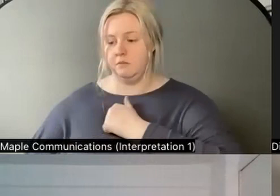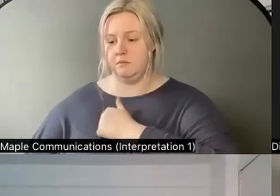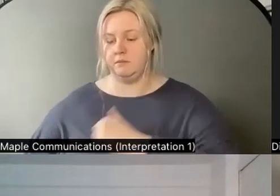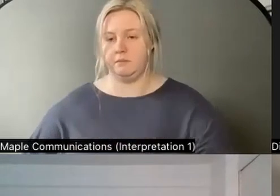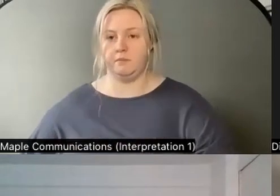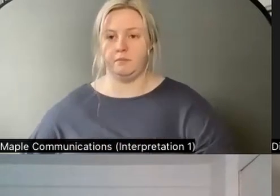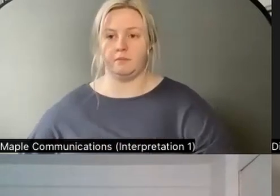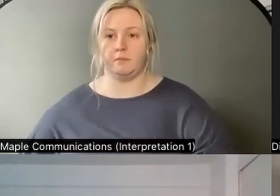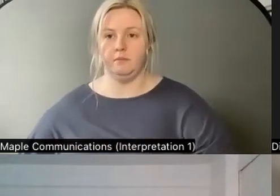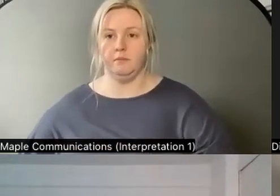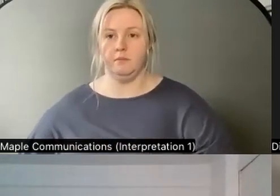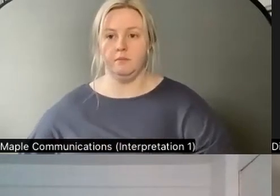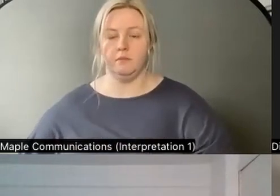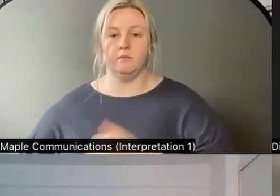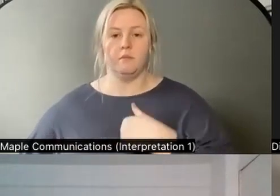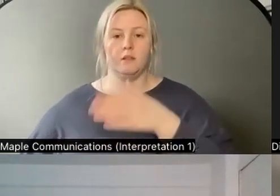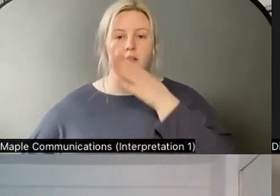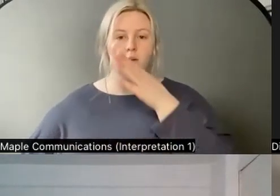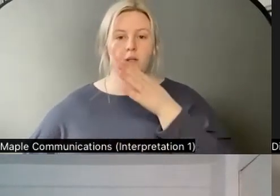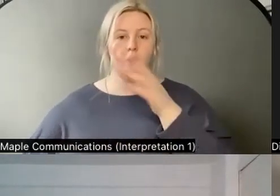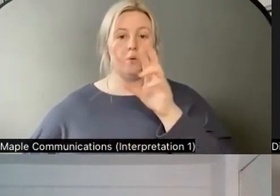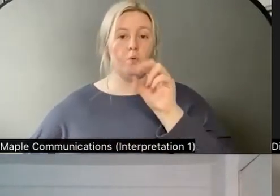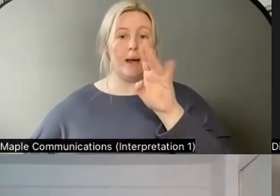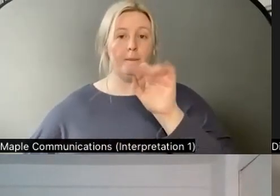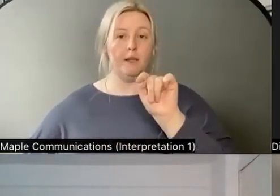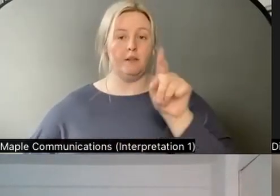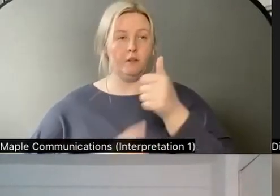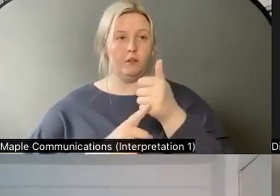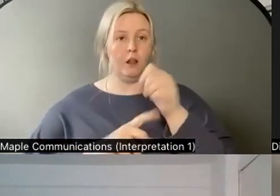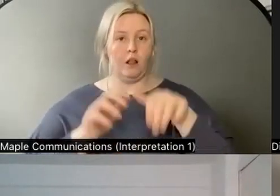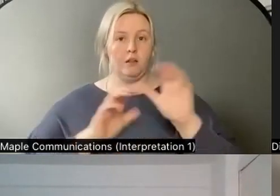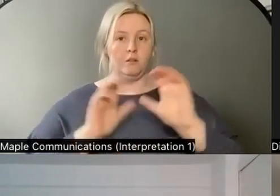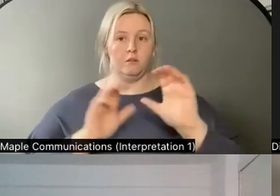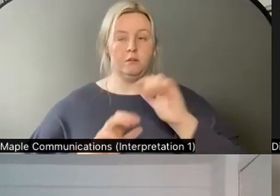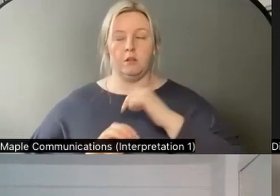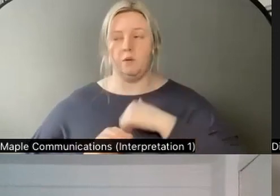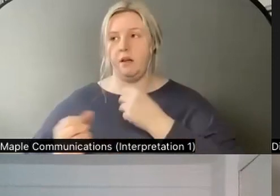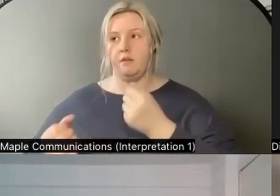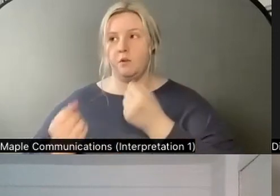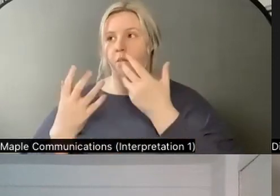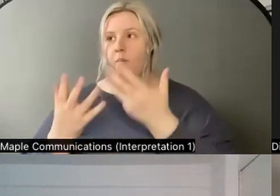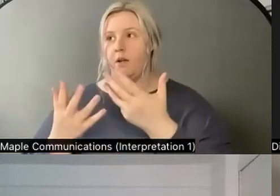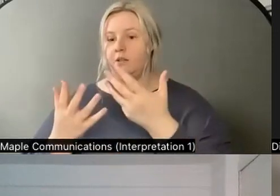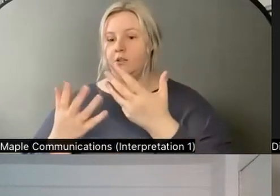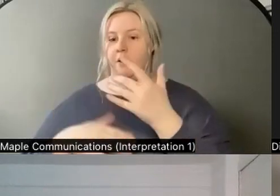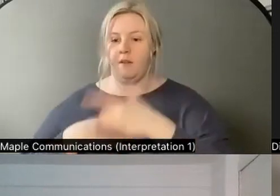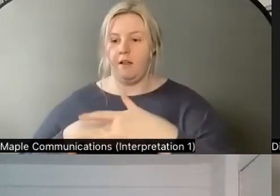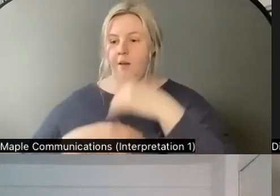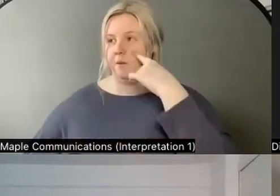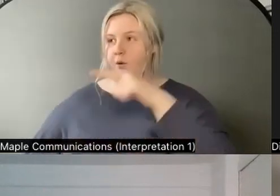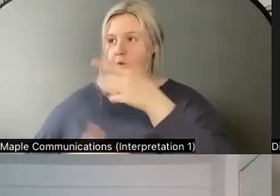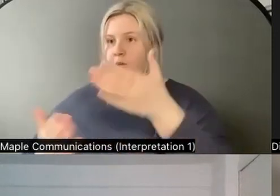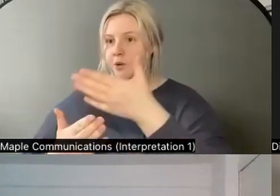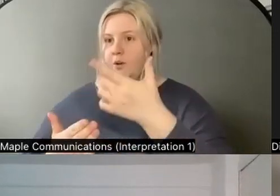I'm going to echo what Rabbit said in the chat. Rabbit said, we have so much room for you here. And thank